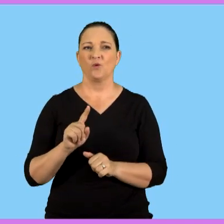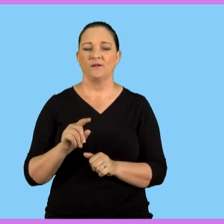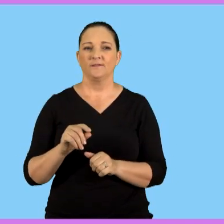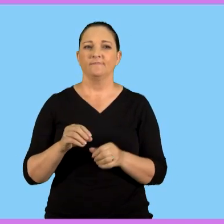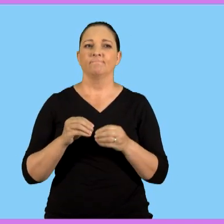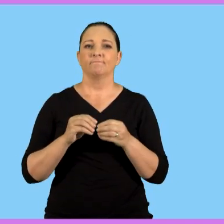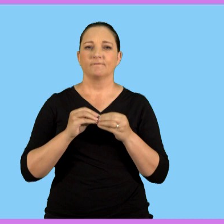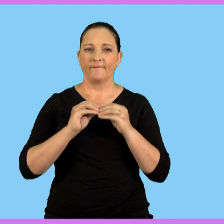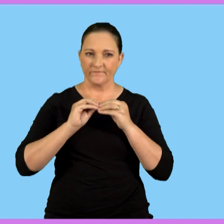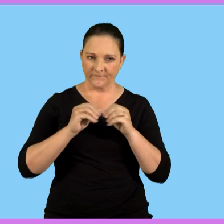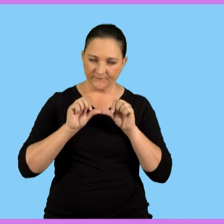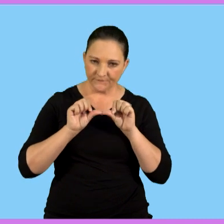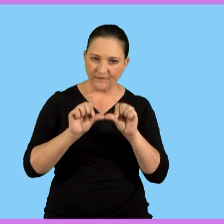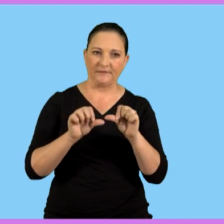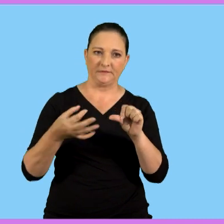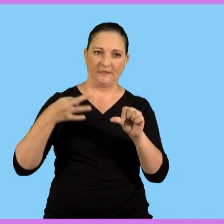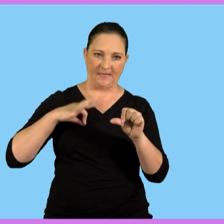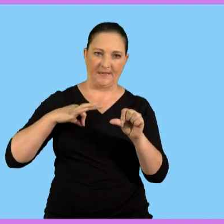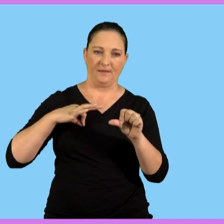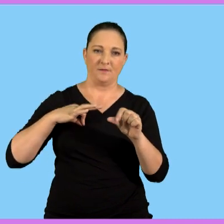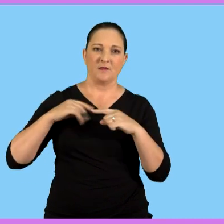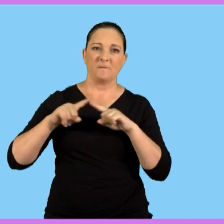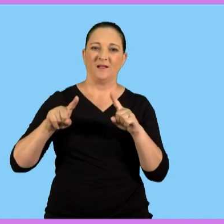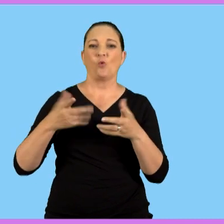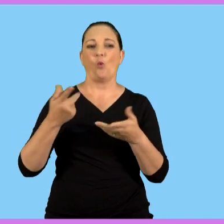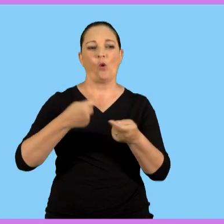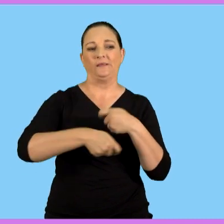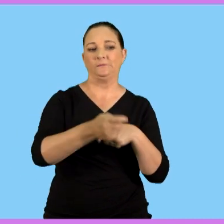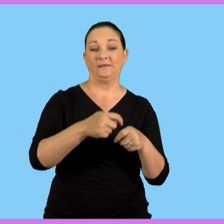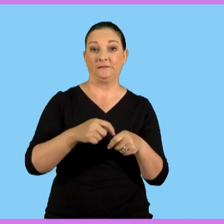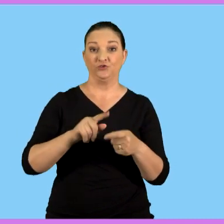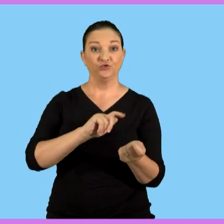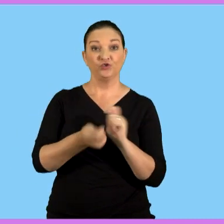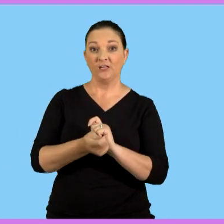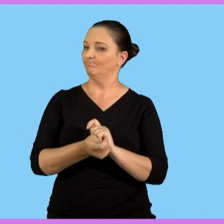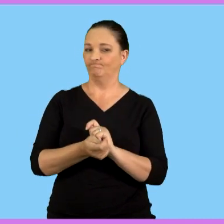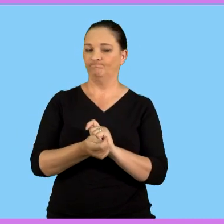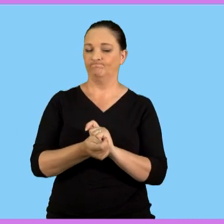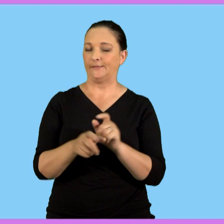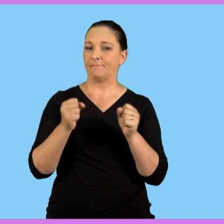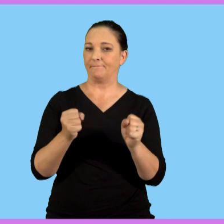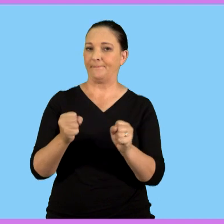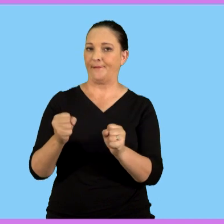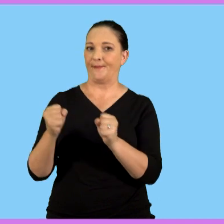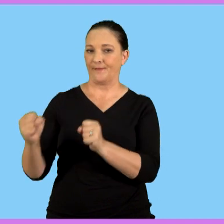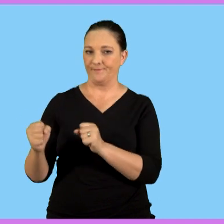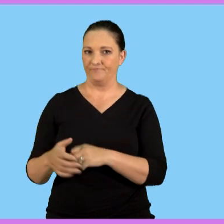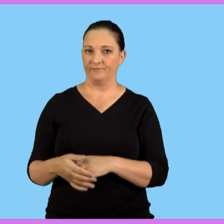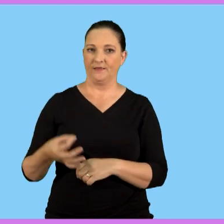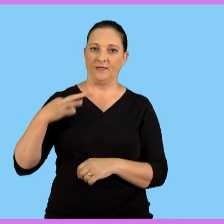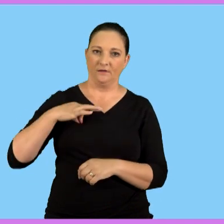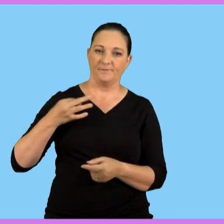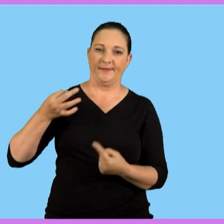fixed income or expense, an income or expense that does not change every month.